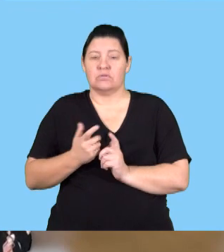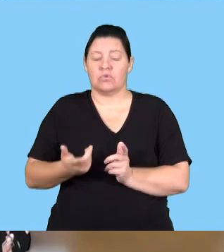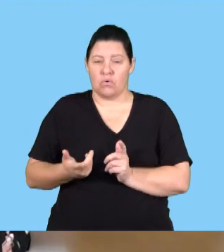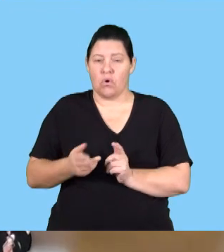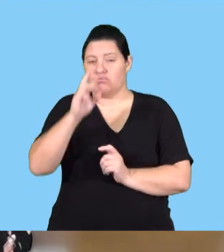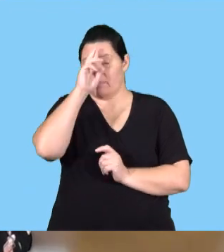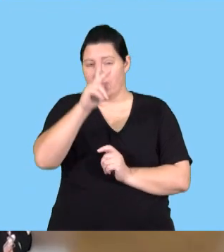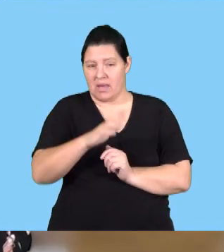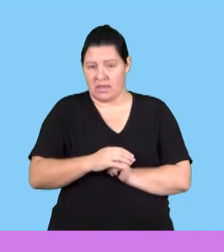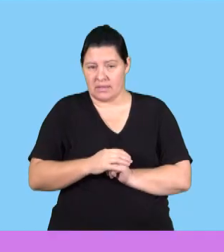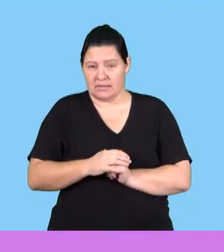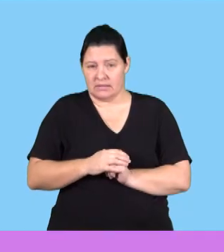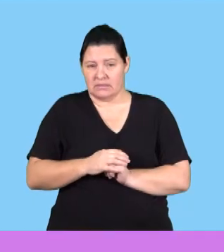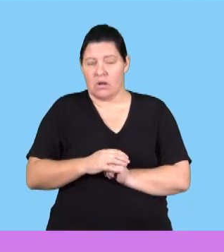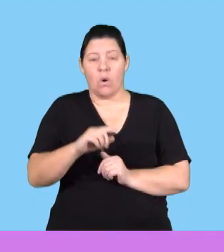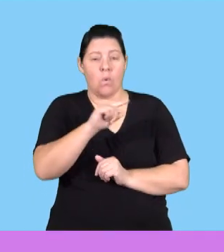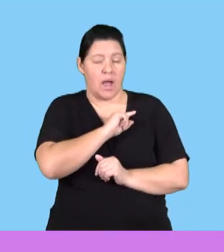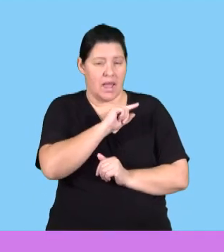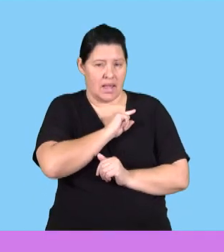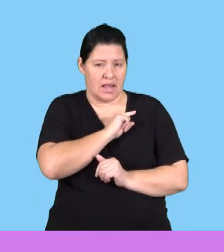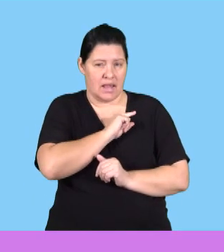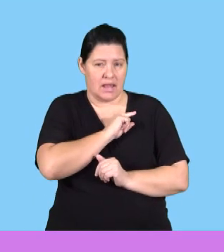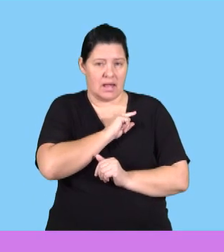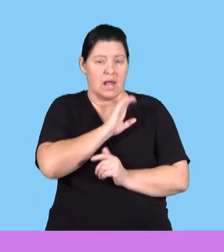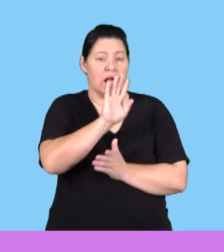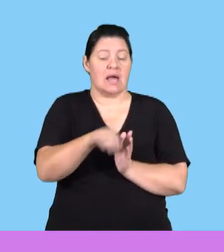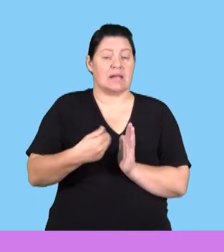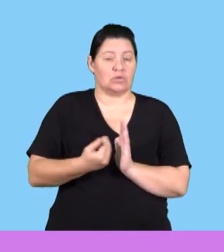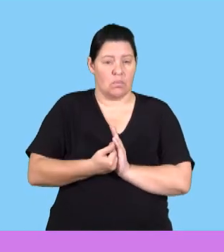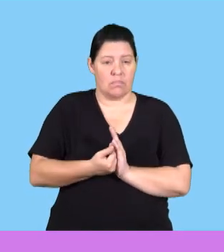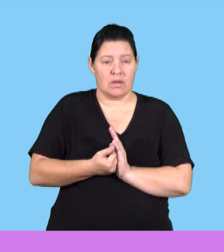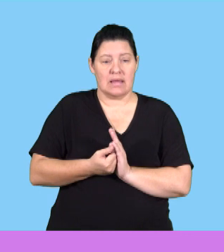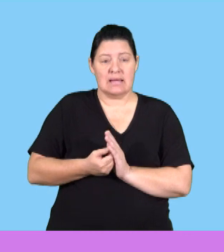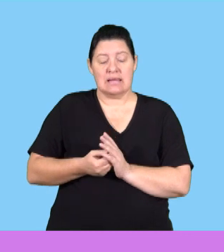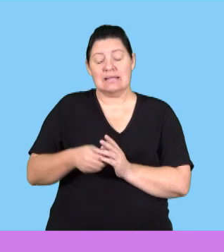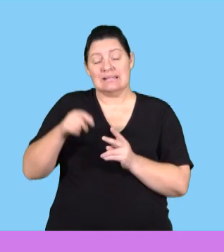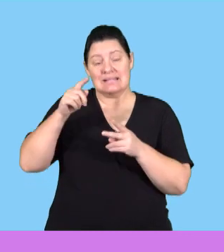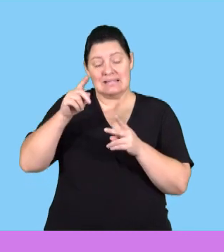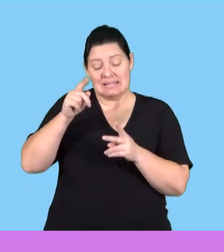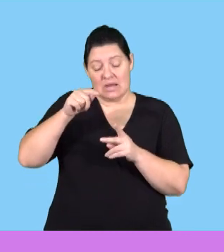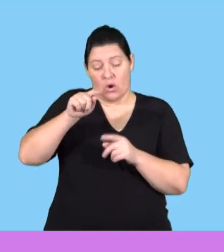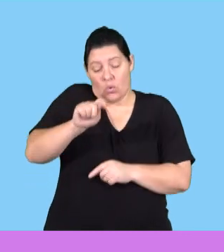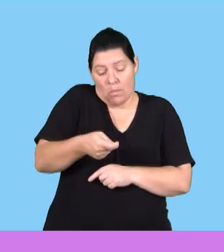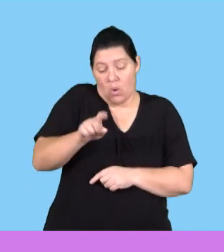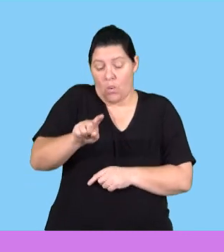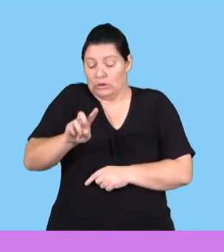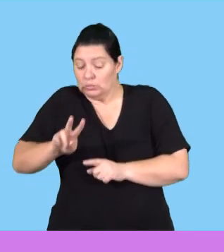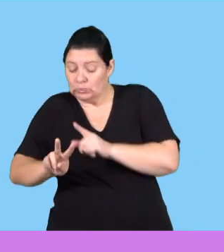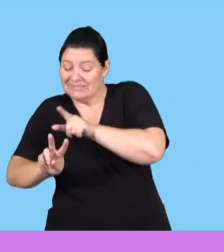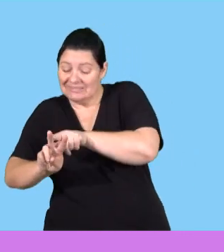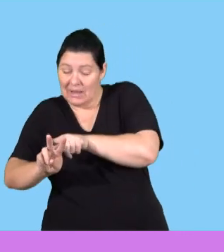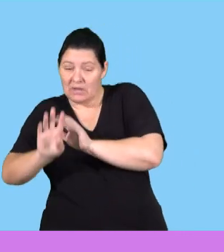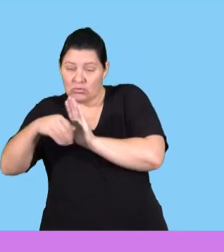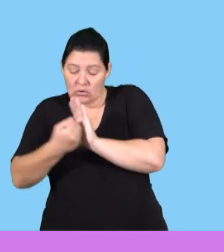after a comma, remember, because we need to round off the second decimal place, we'll then look